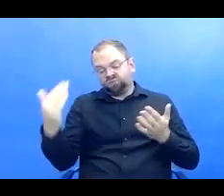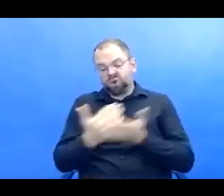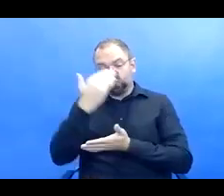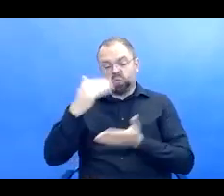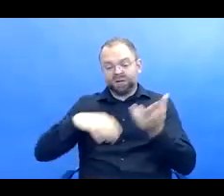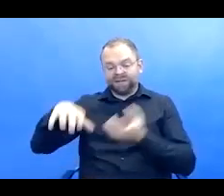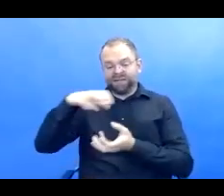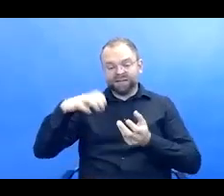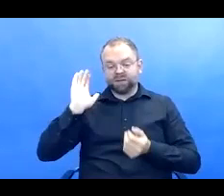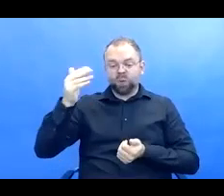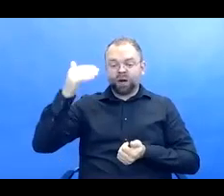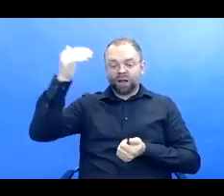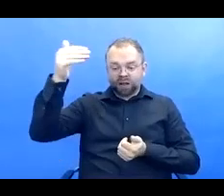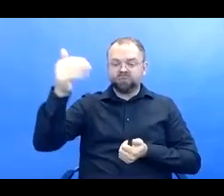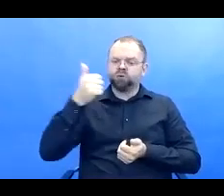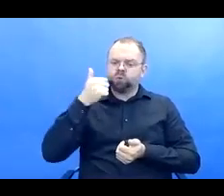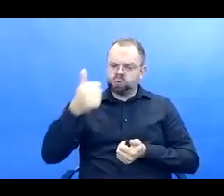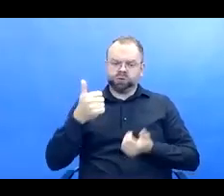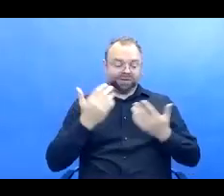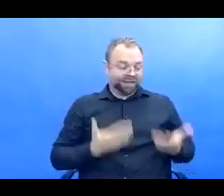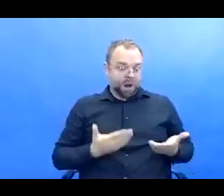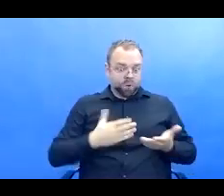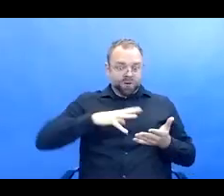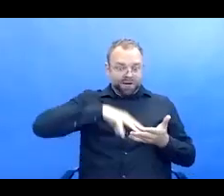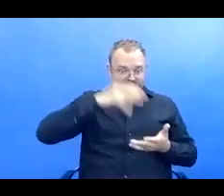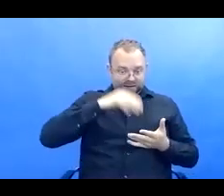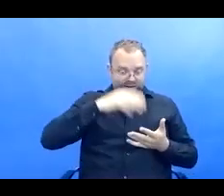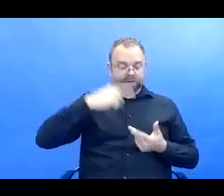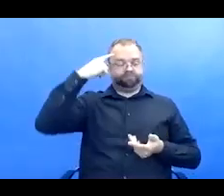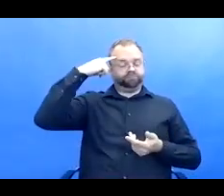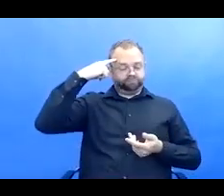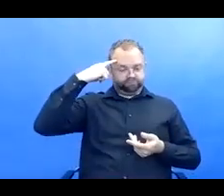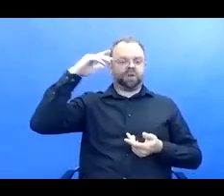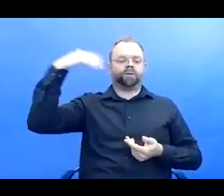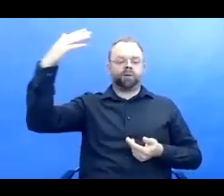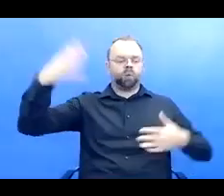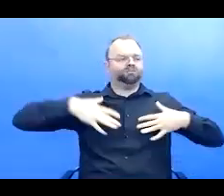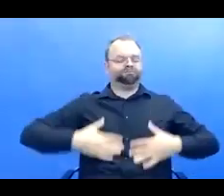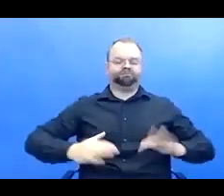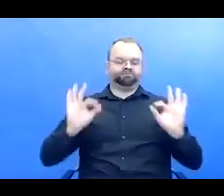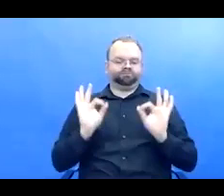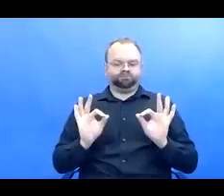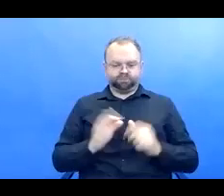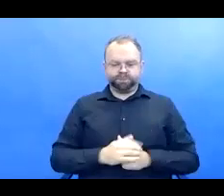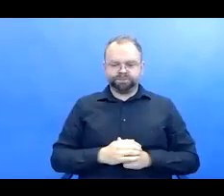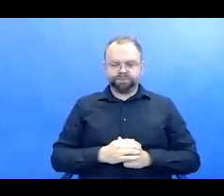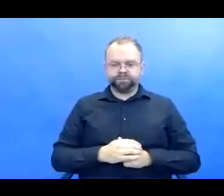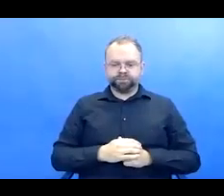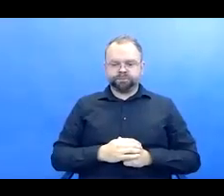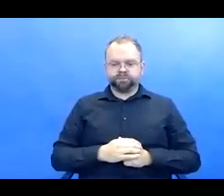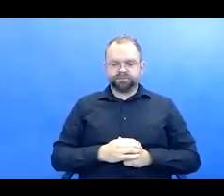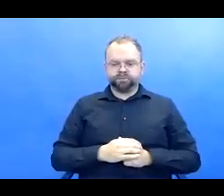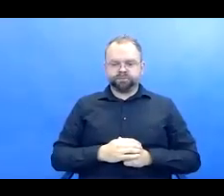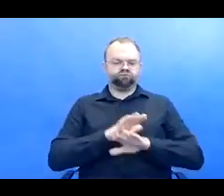comes to social protection, and Alex will explain that a little bit more now. But even whatever comes as relevant to have this cohesive learning, we